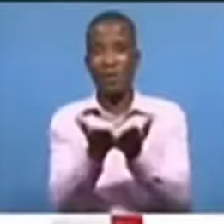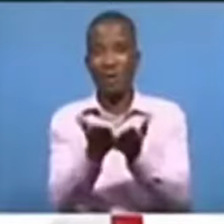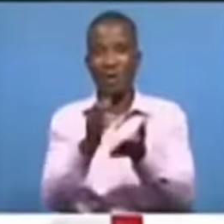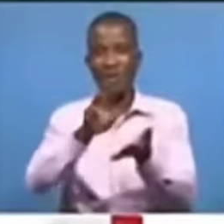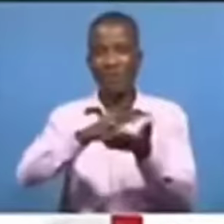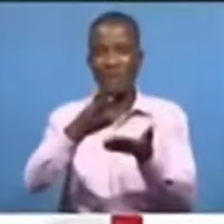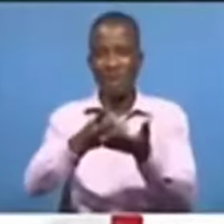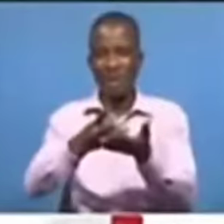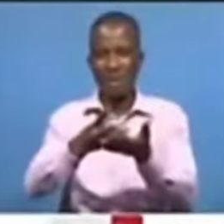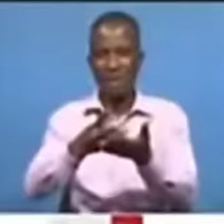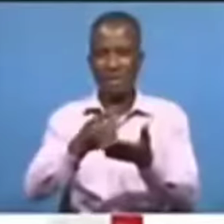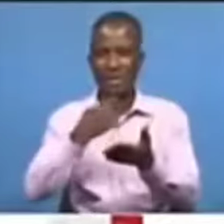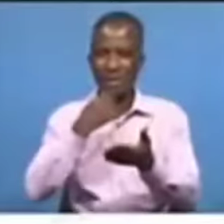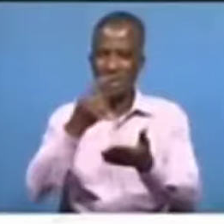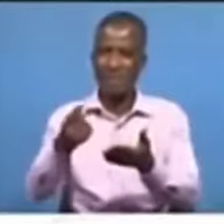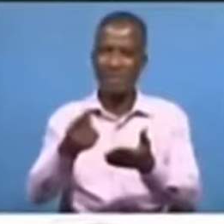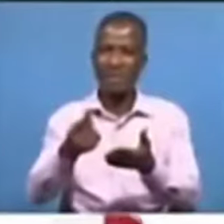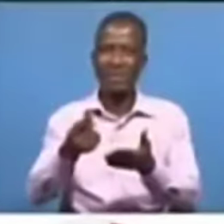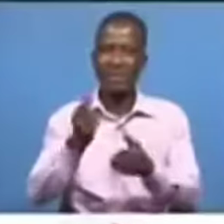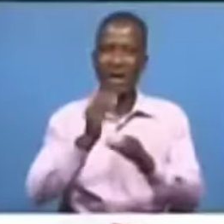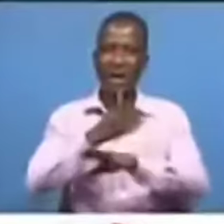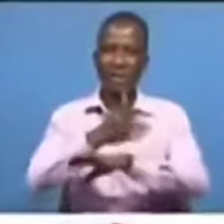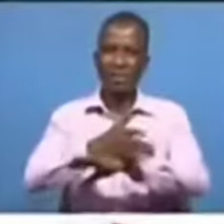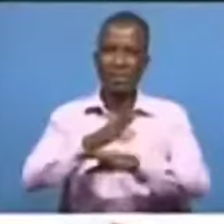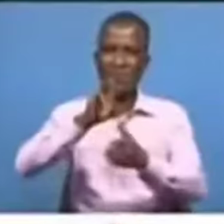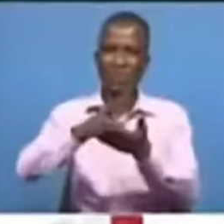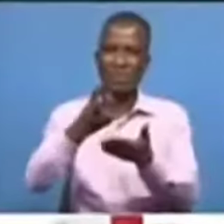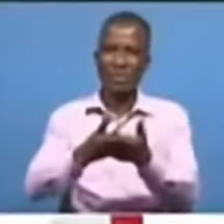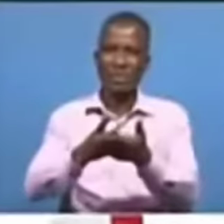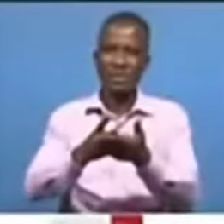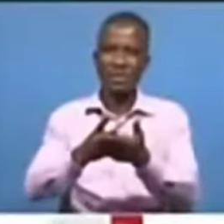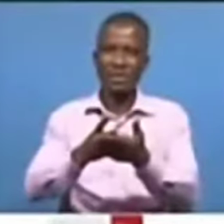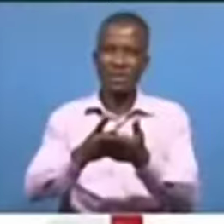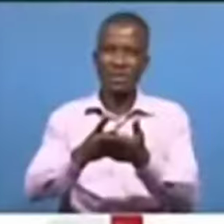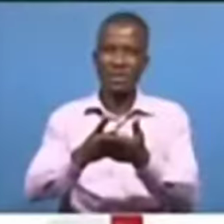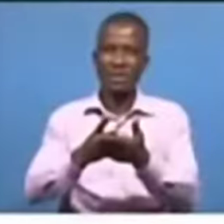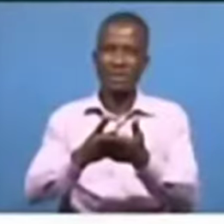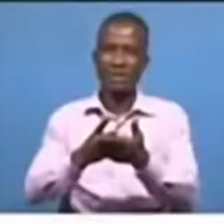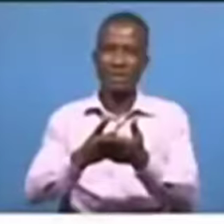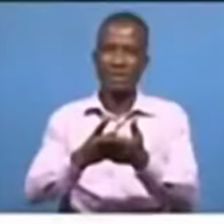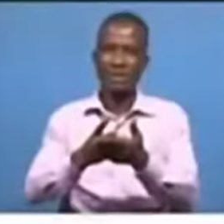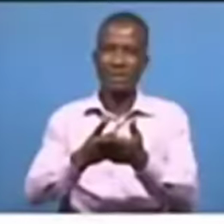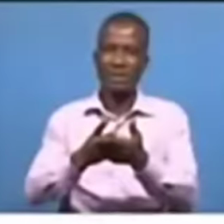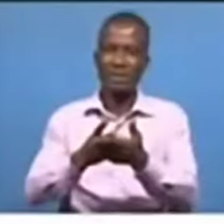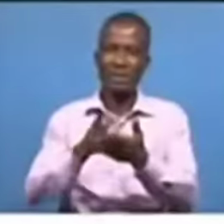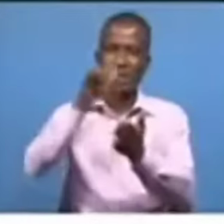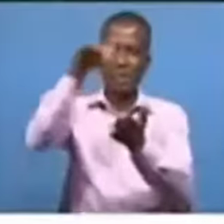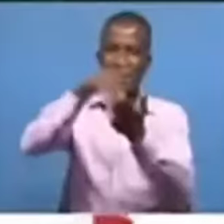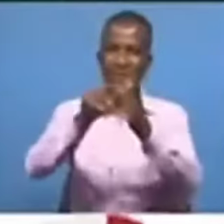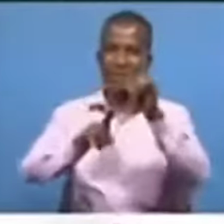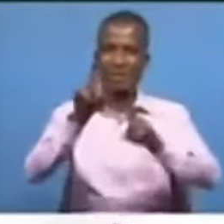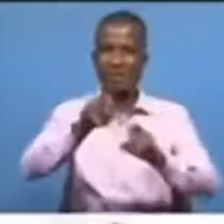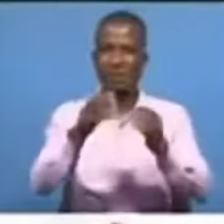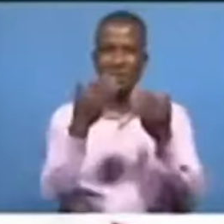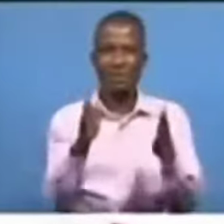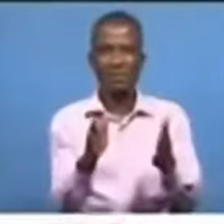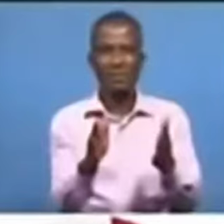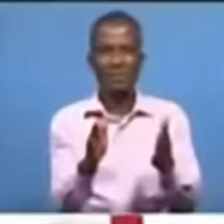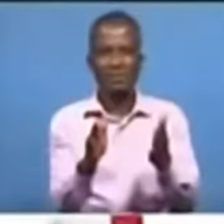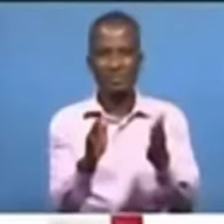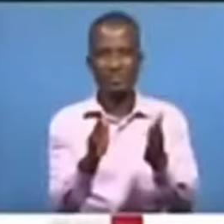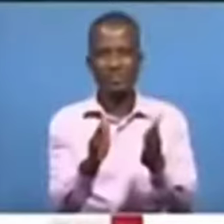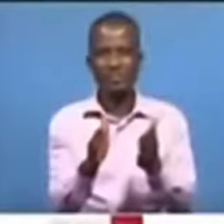only be described as an adverse witness after the witness has entered the box. And if